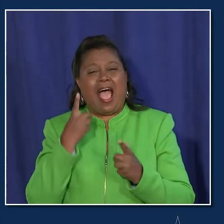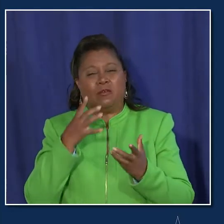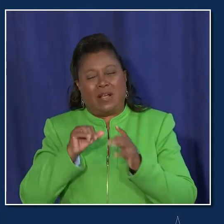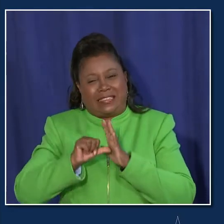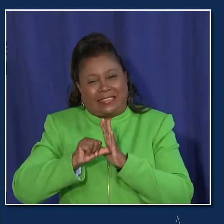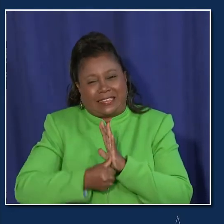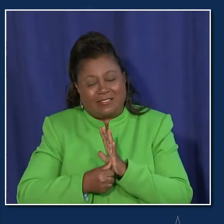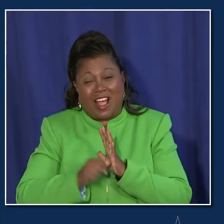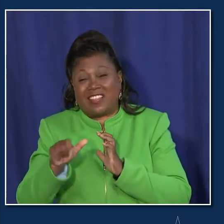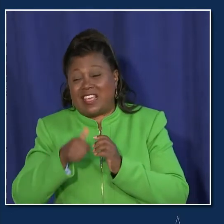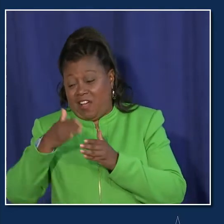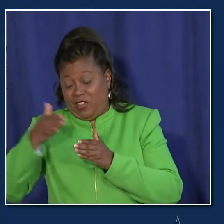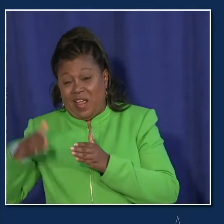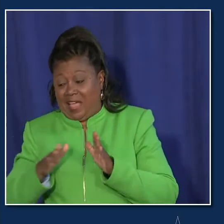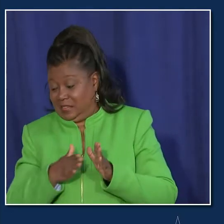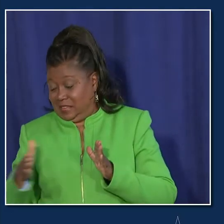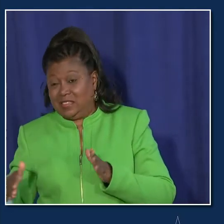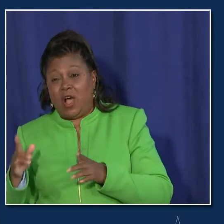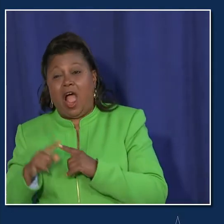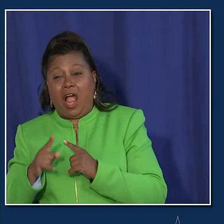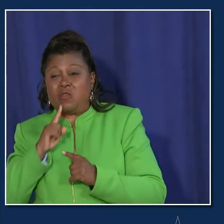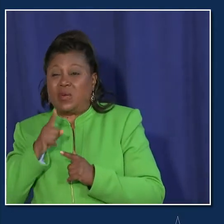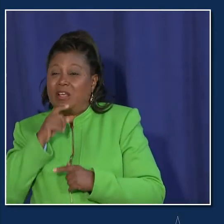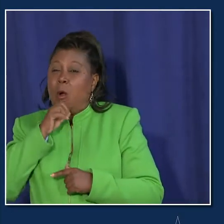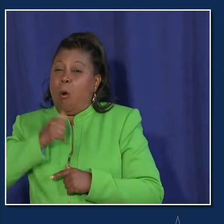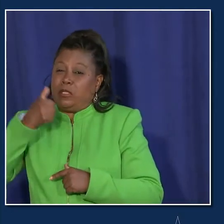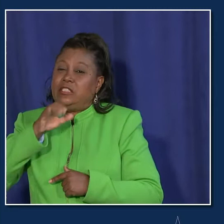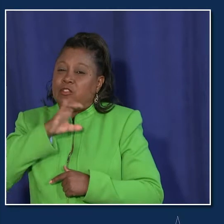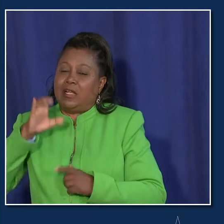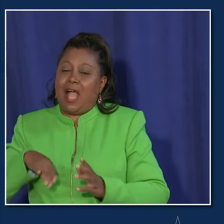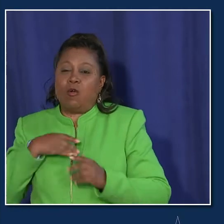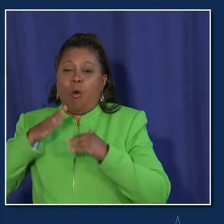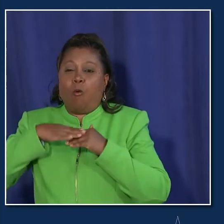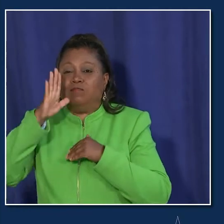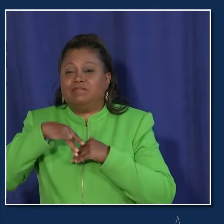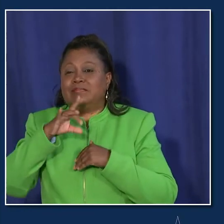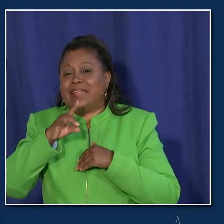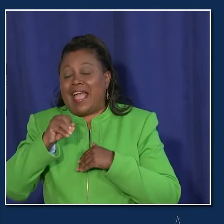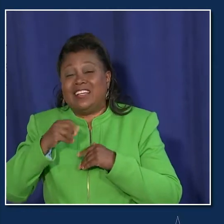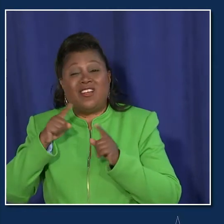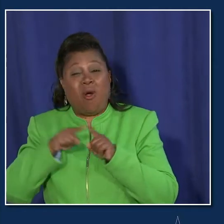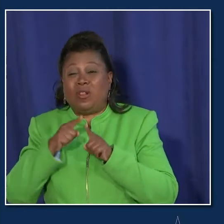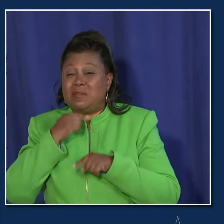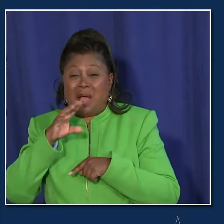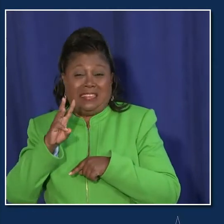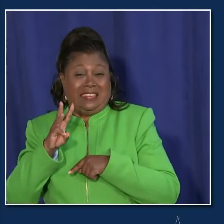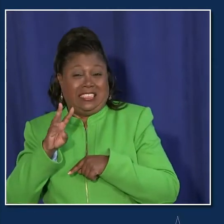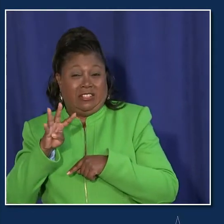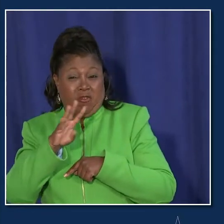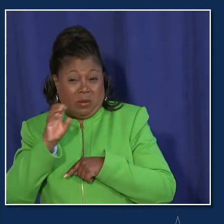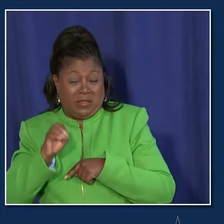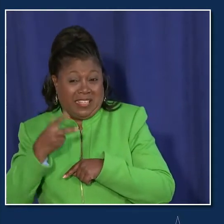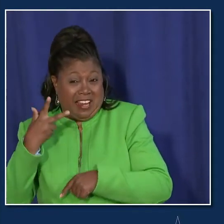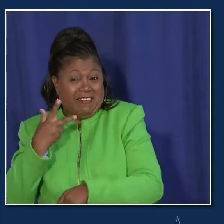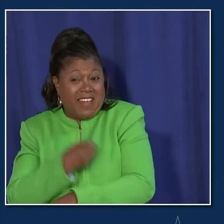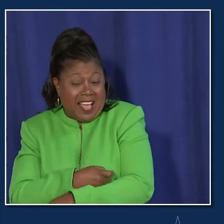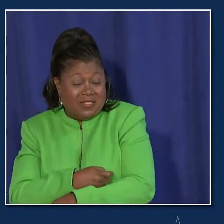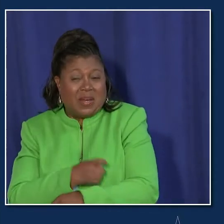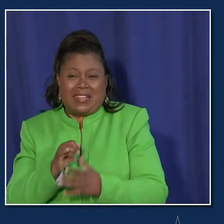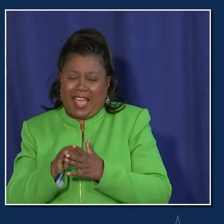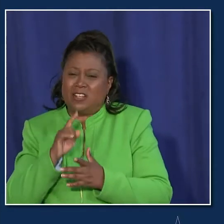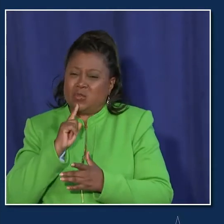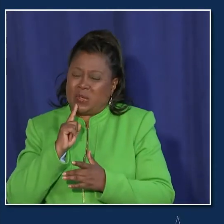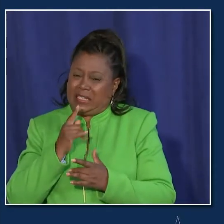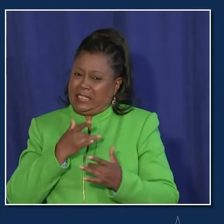to highlight on the other end of the scale, our very oldest Chicagoans, over 80, also are only about 64% vaccinated. And that's